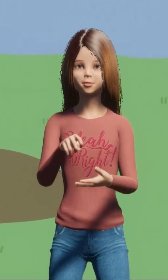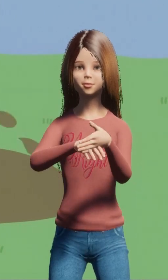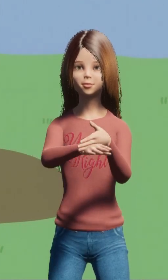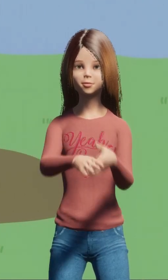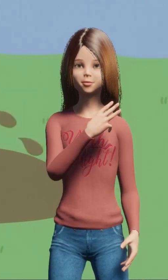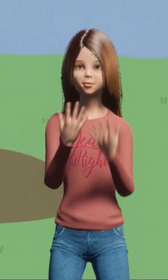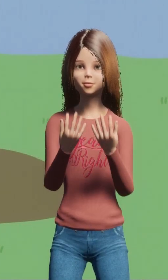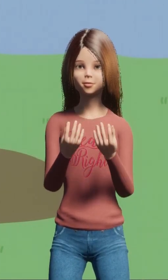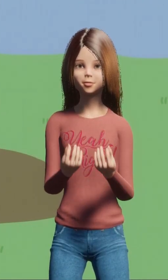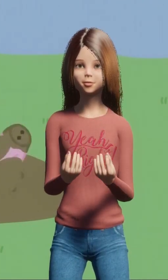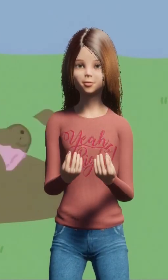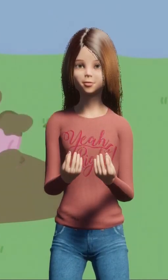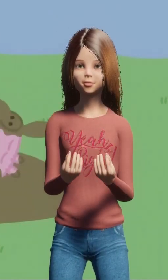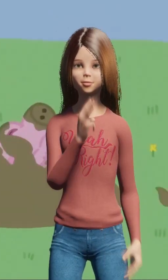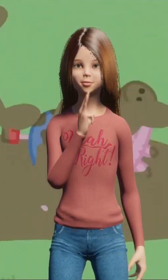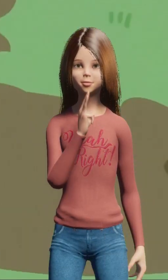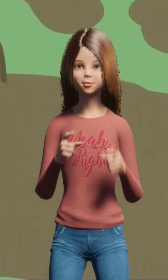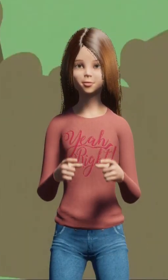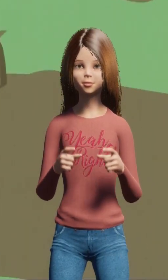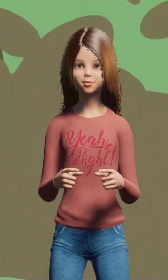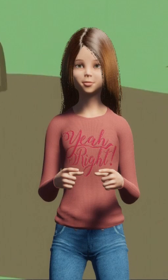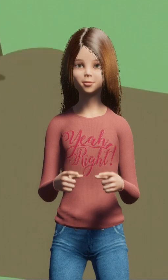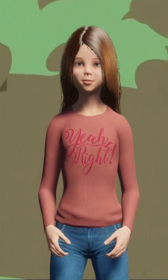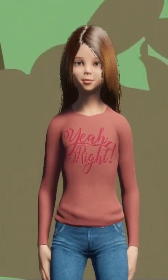Peppa and George love jumping in muddy puddles.